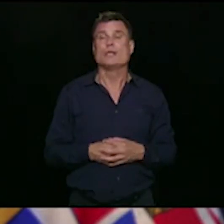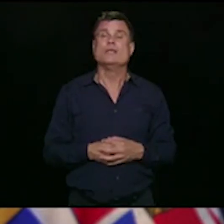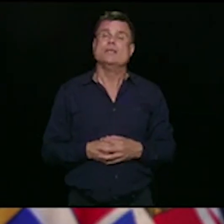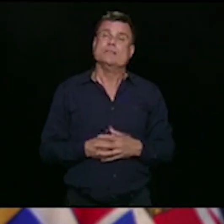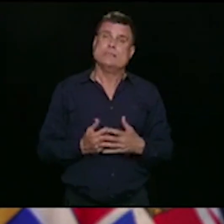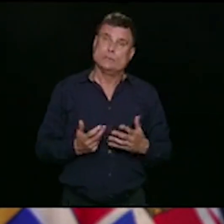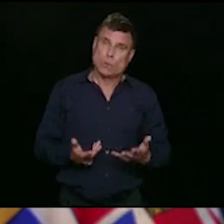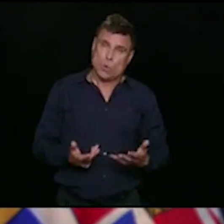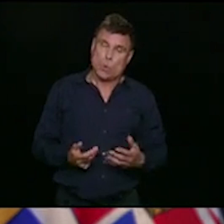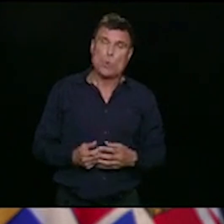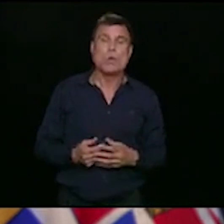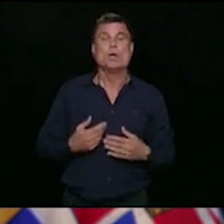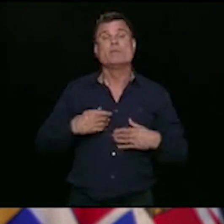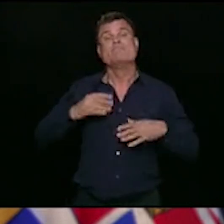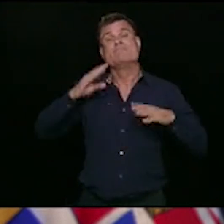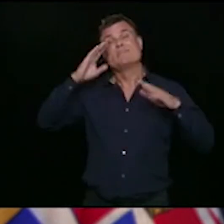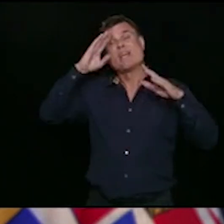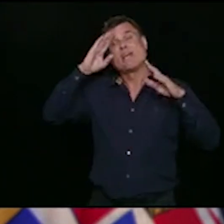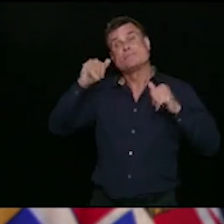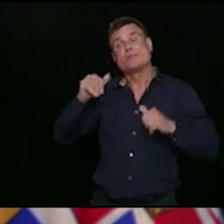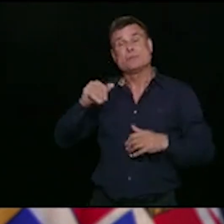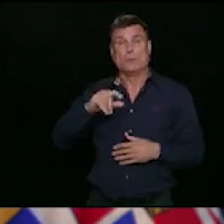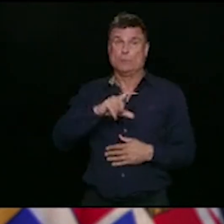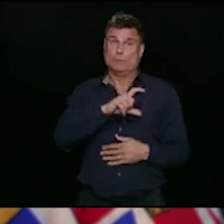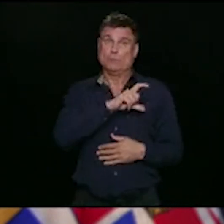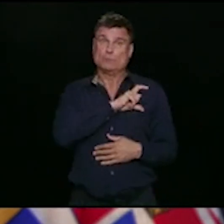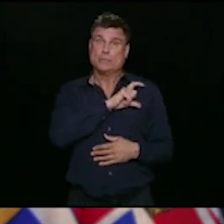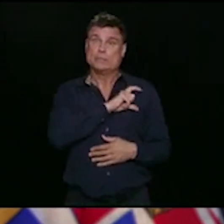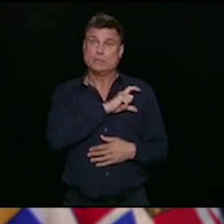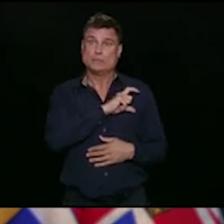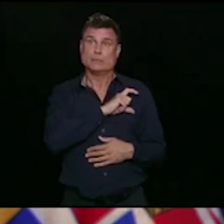together approaches that help support